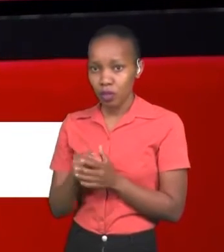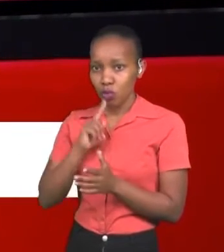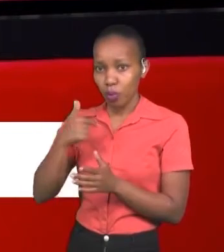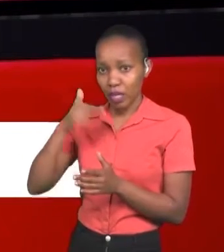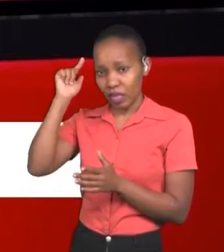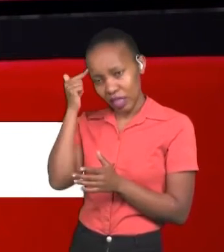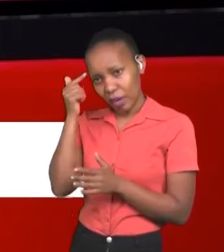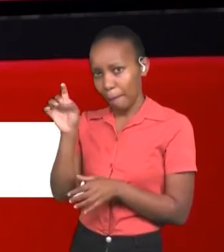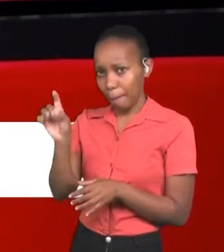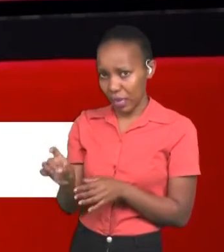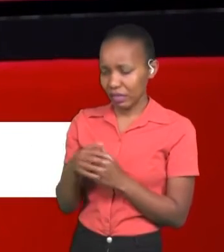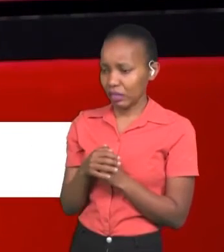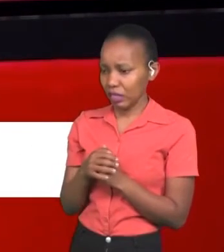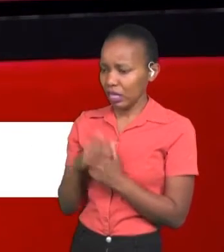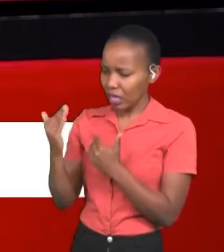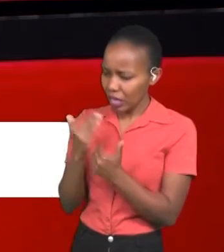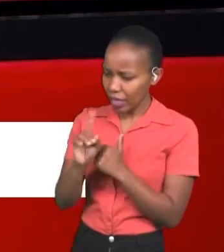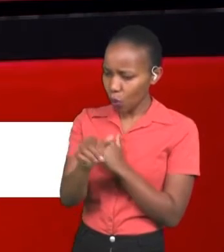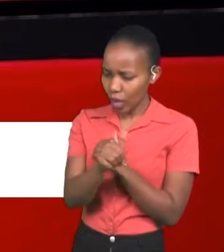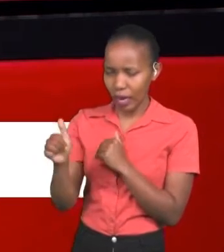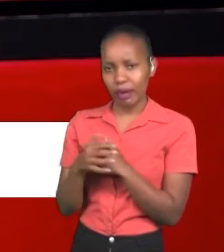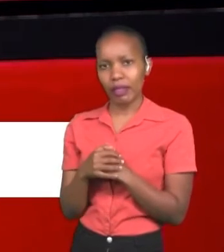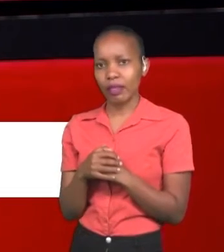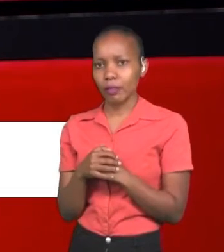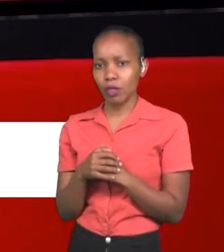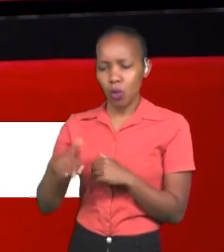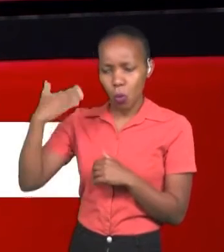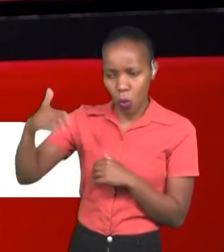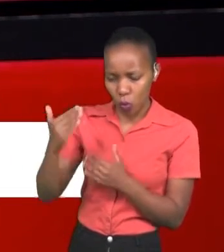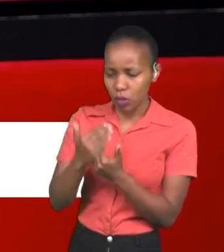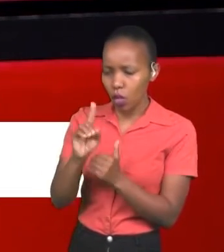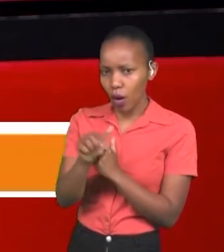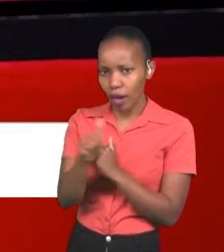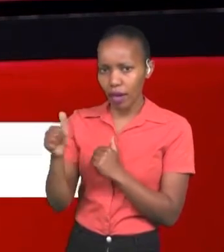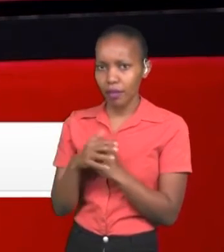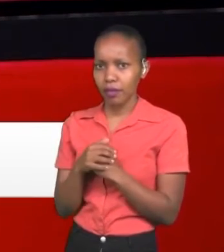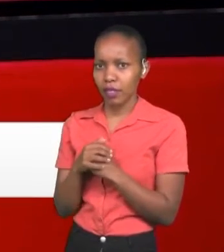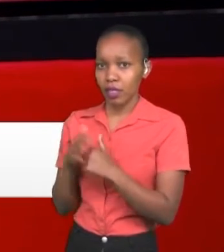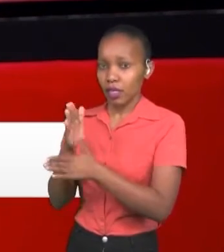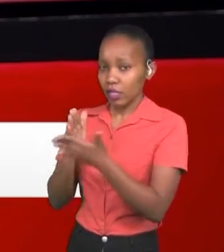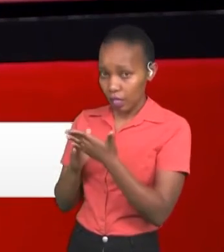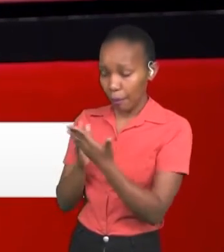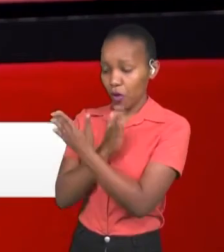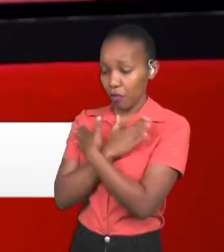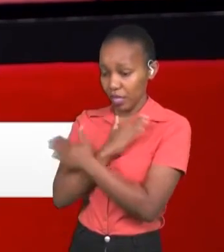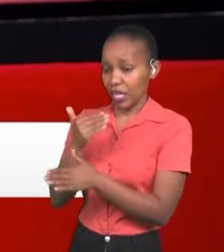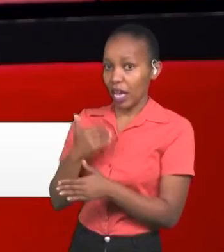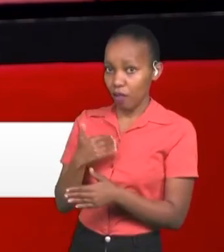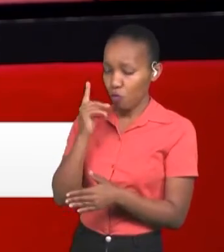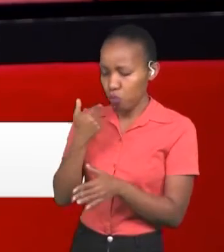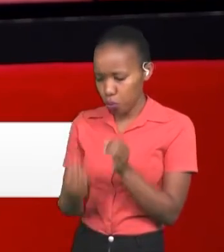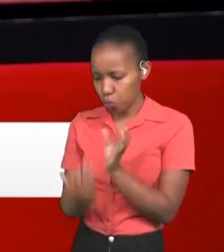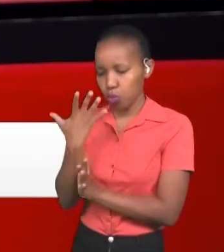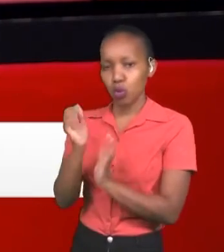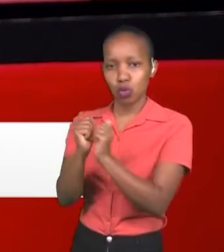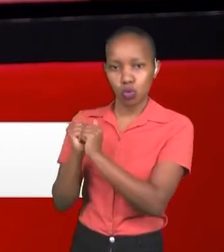think we just need to keep checking on each other. Mm-hmm. We need to keep checking on each other. Some of us have really friends who we grew up with